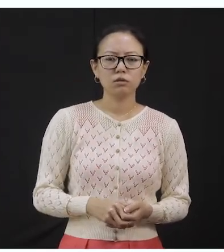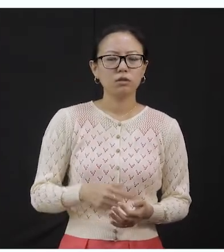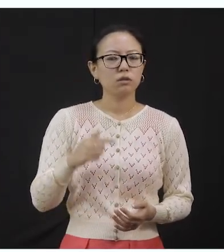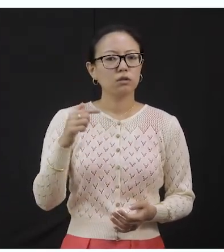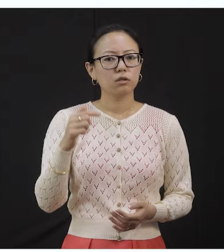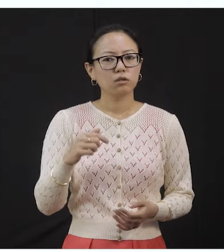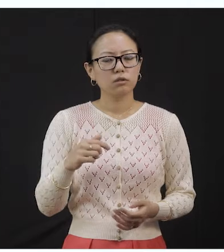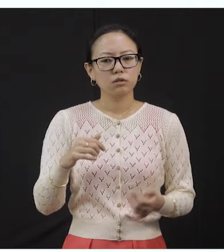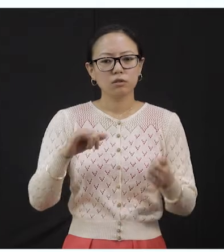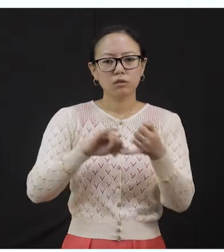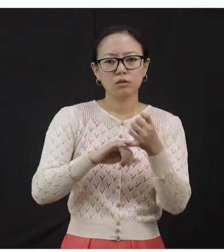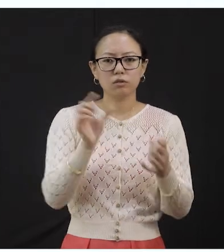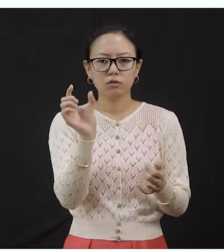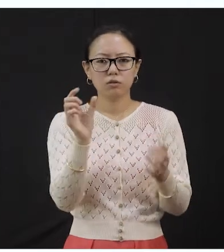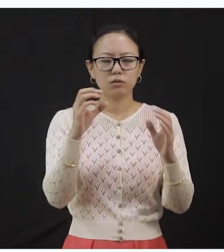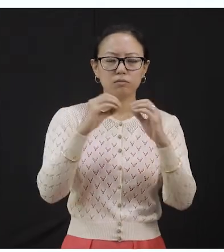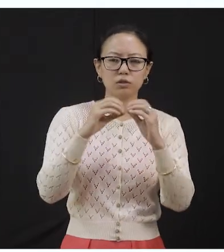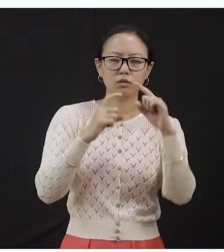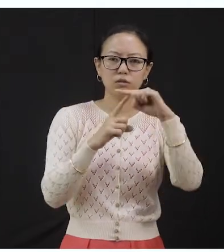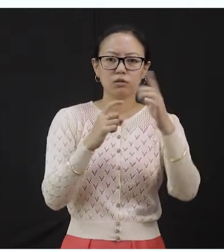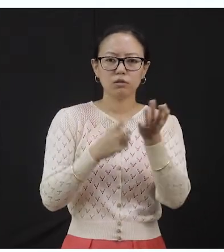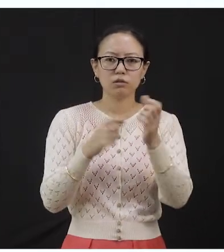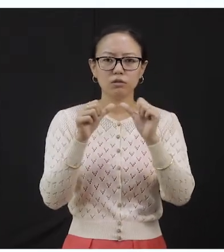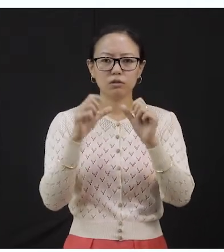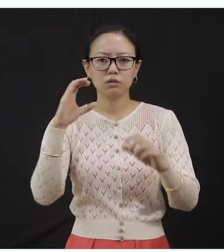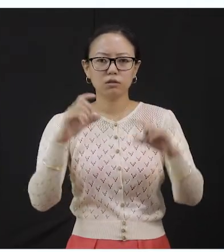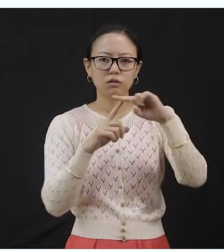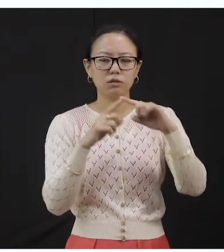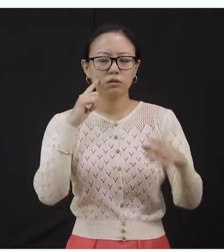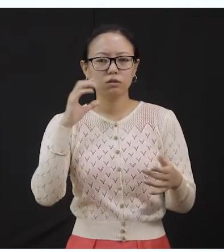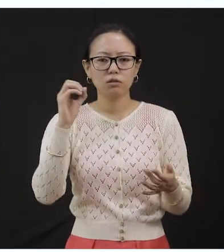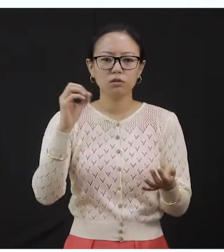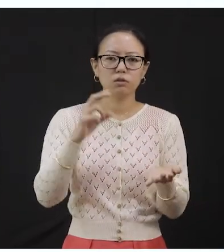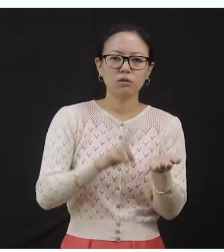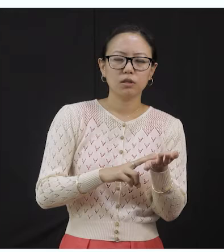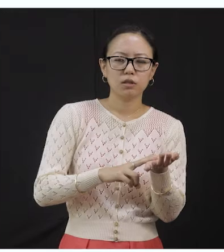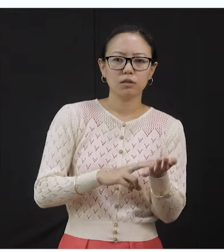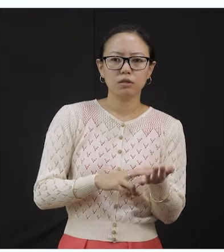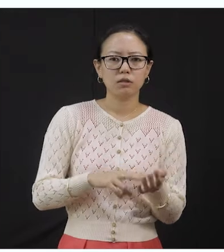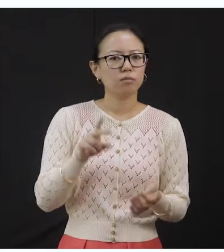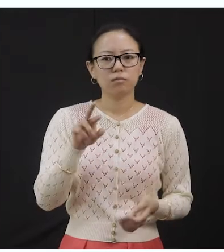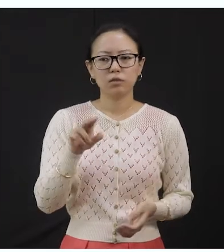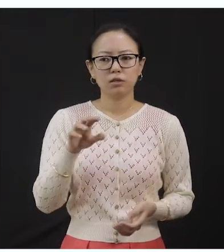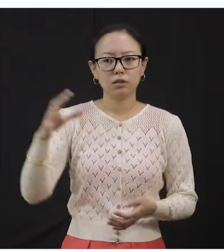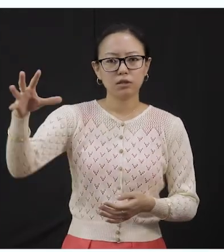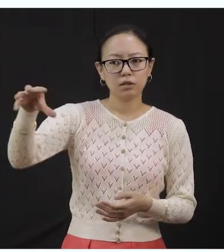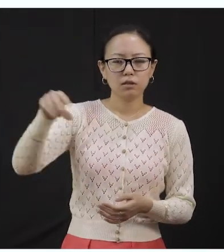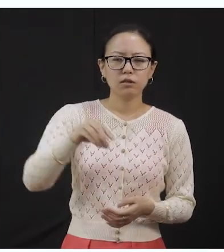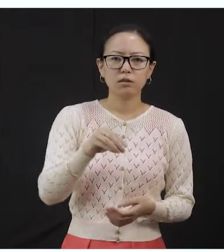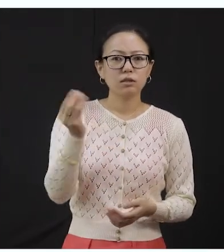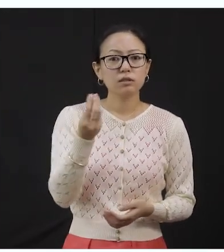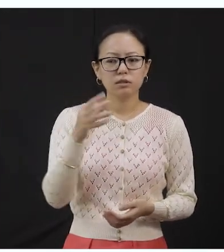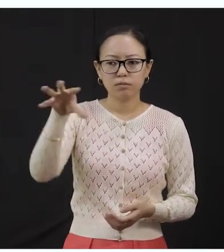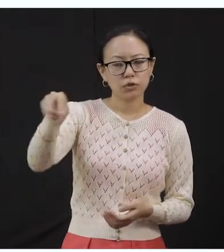of taking away. Subtraction is a process of taking away. Then we